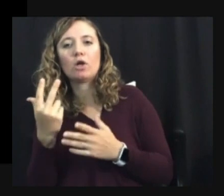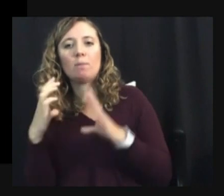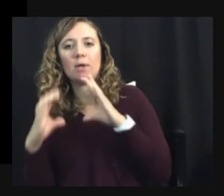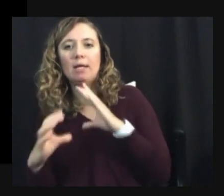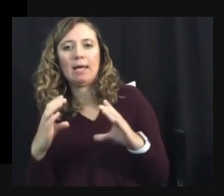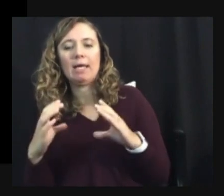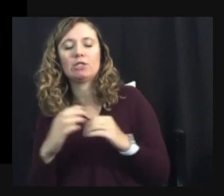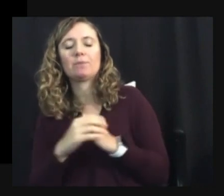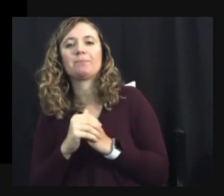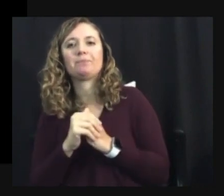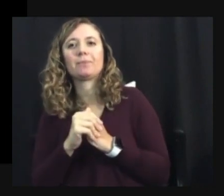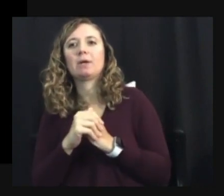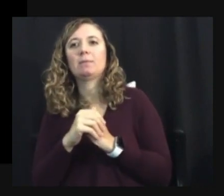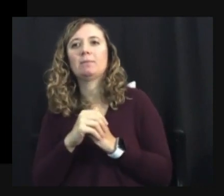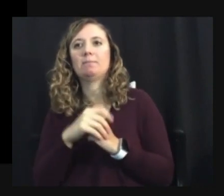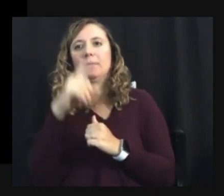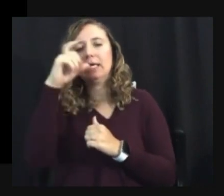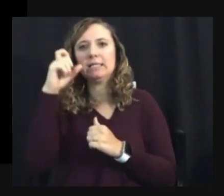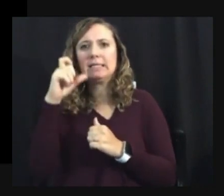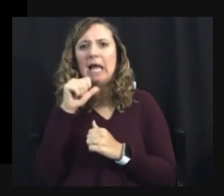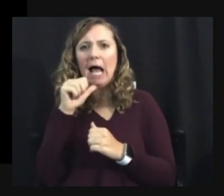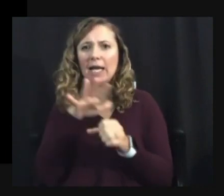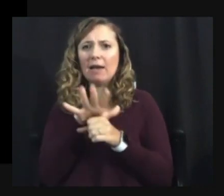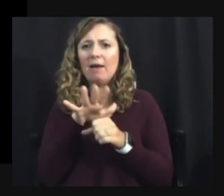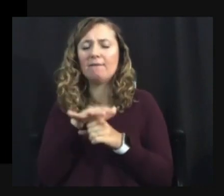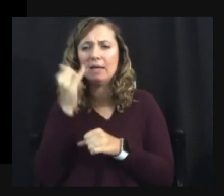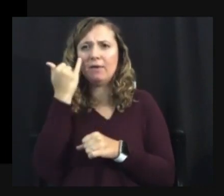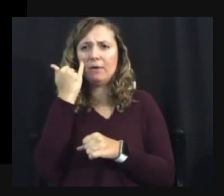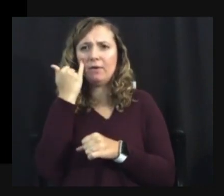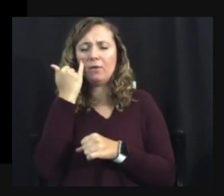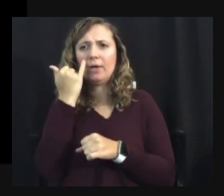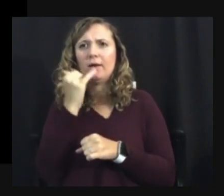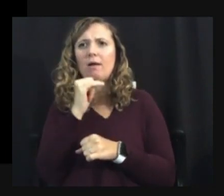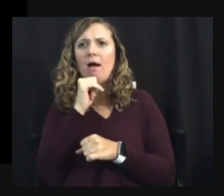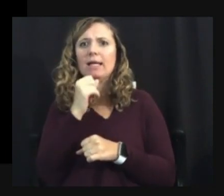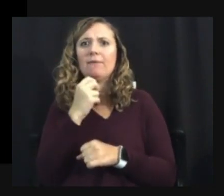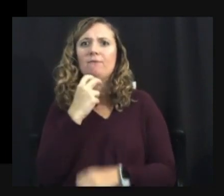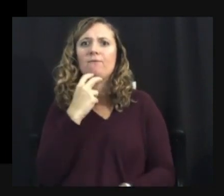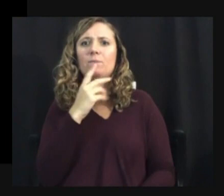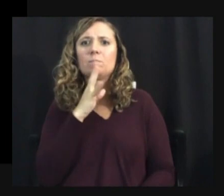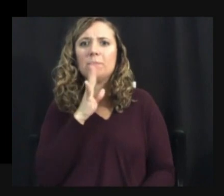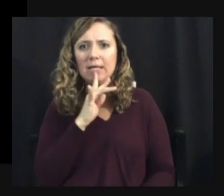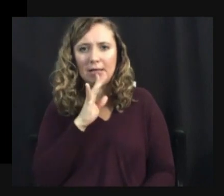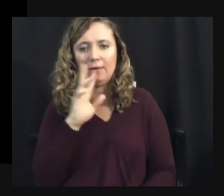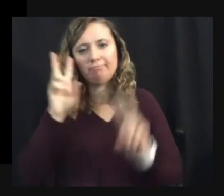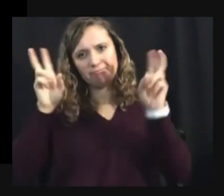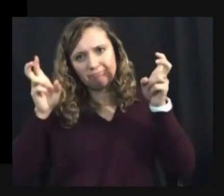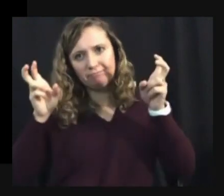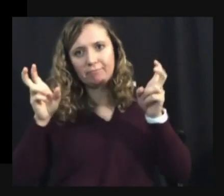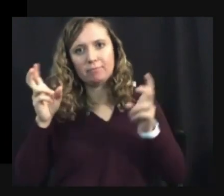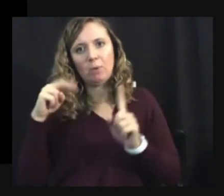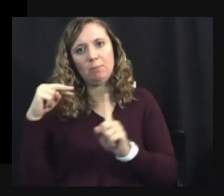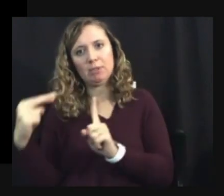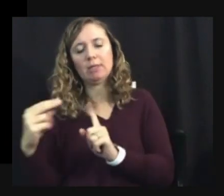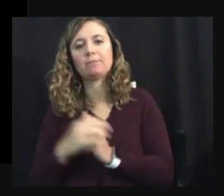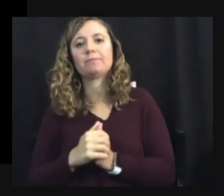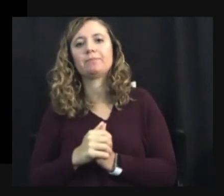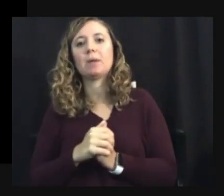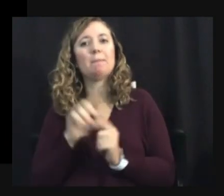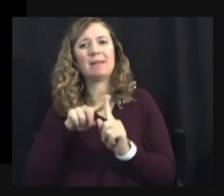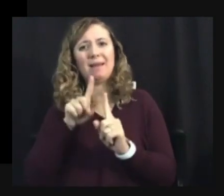we actually say those phrases. And the opposite is actually true, where we